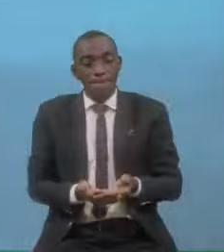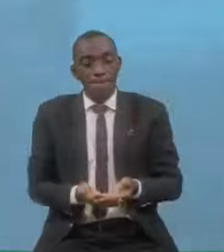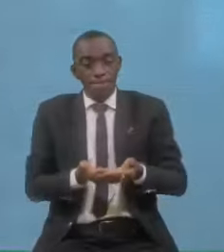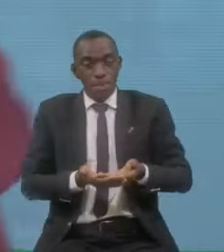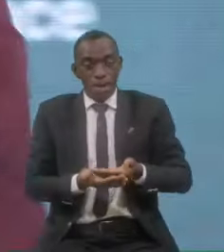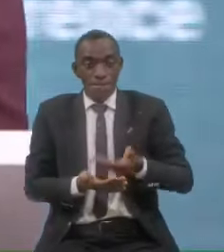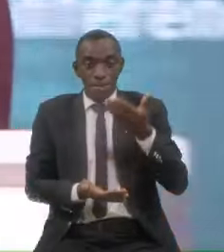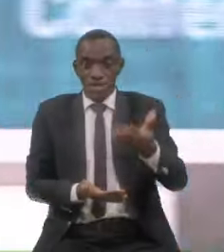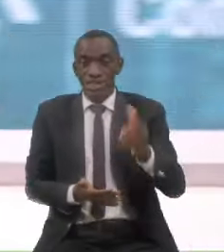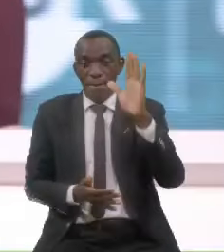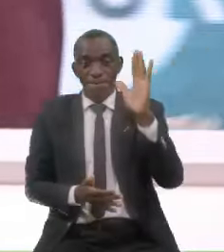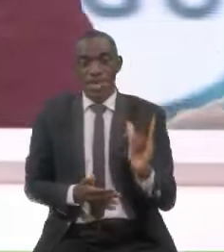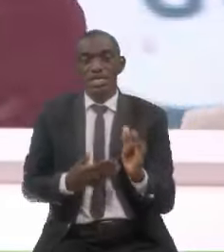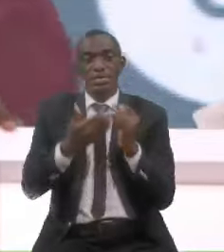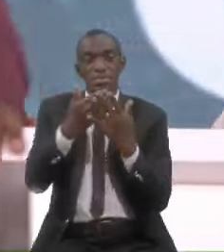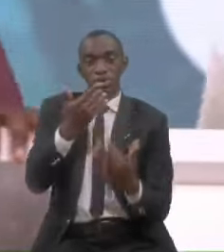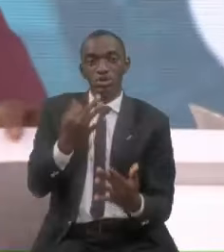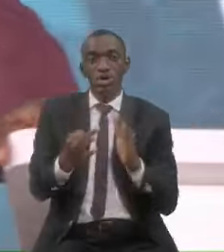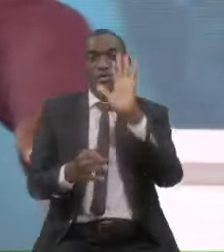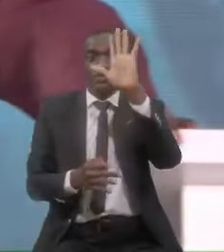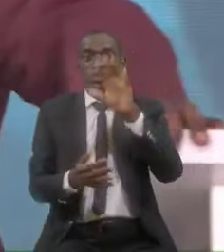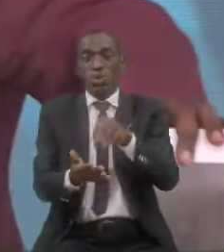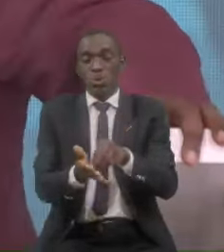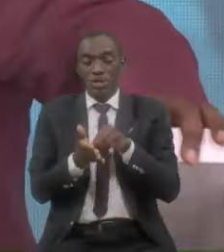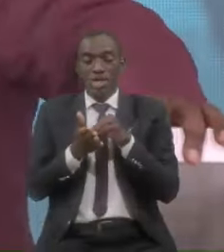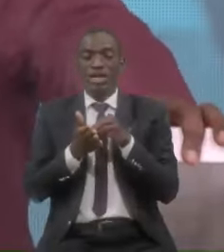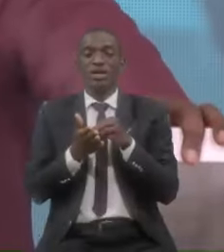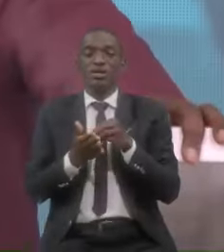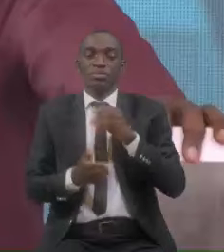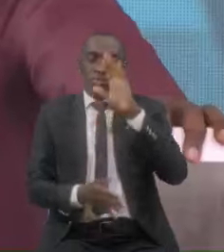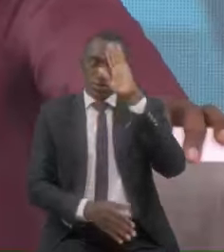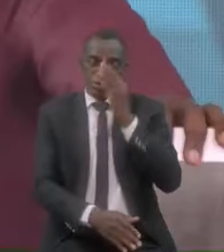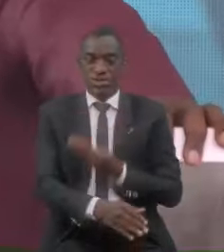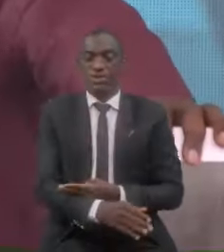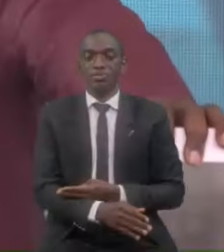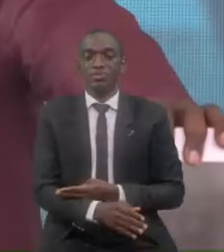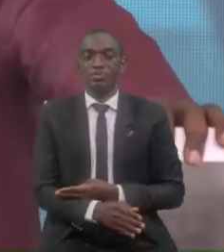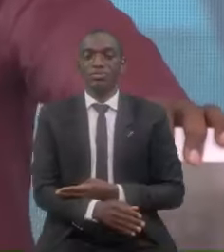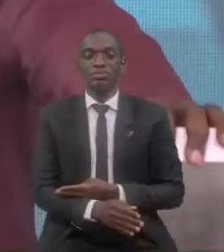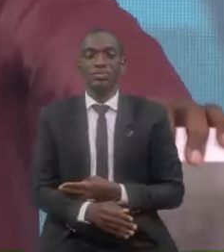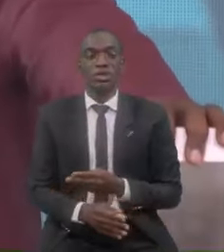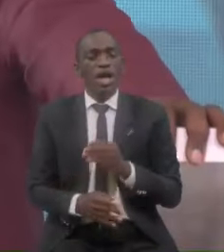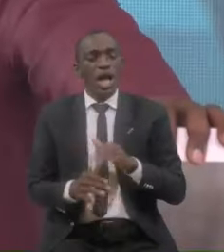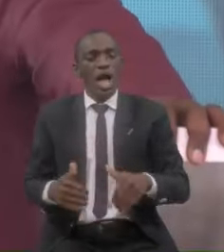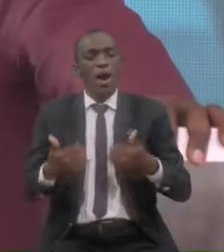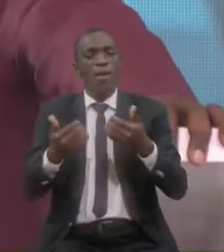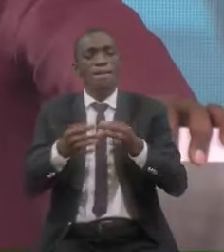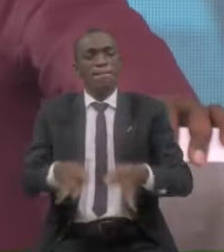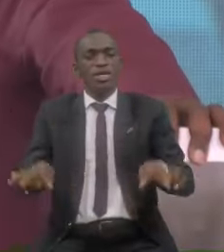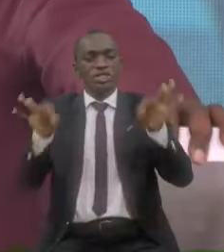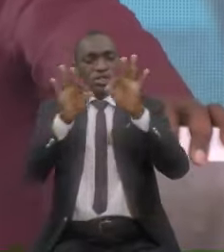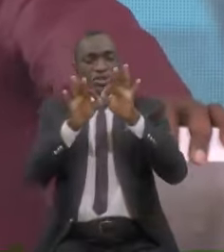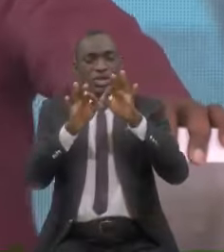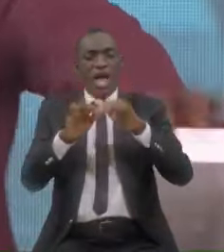begotten son. And therefore, because you know how precious, how peculiar the church is,